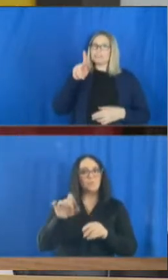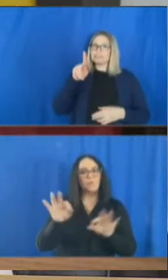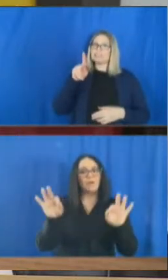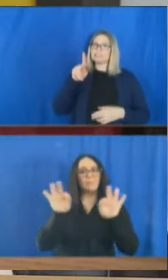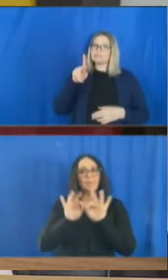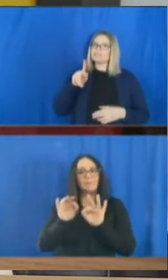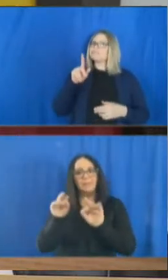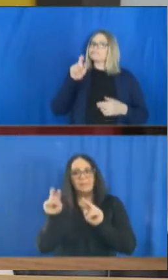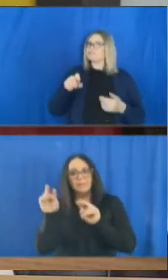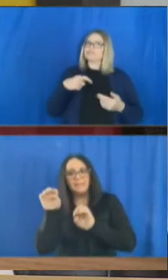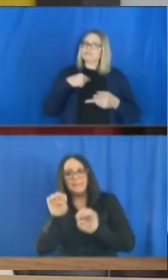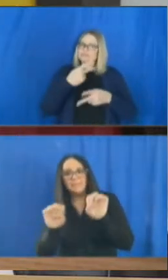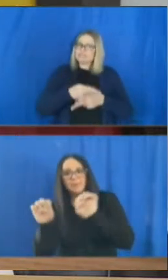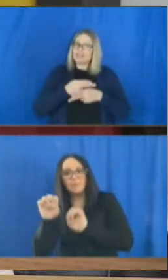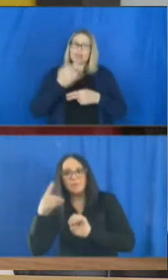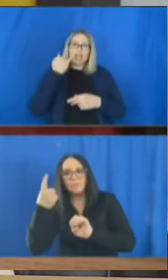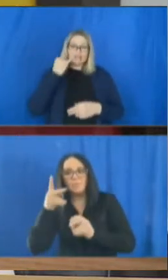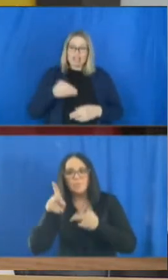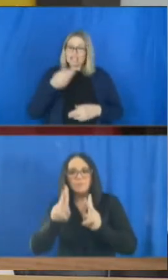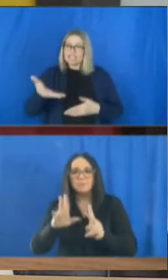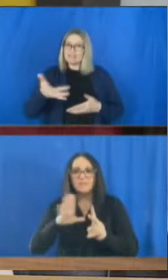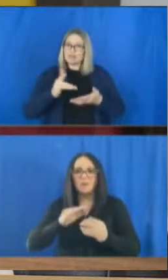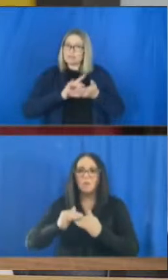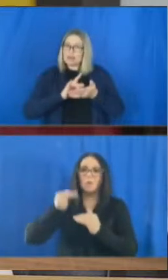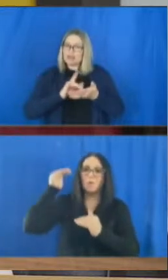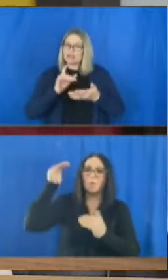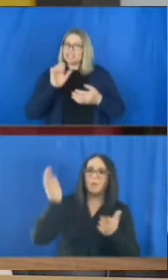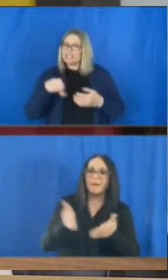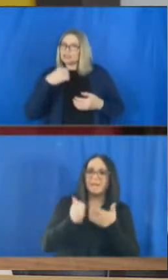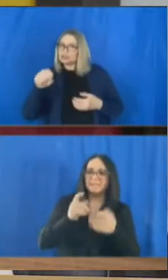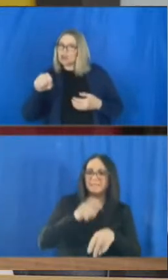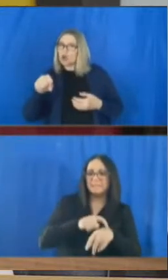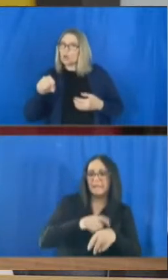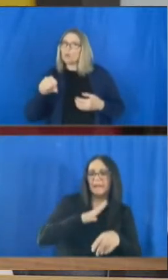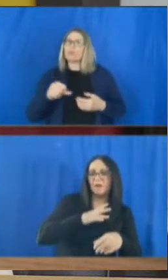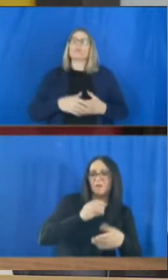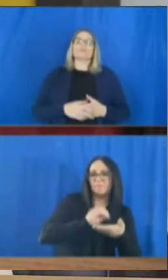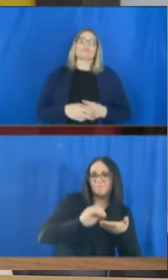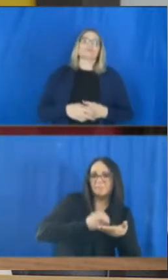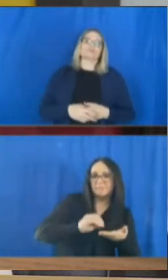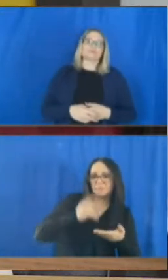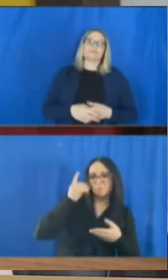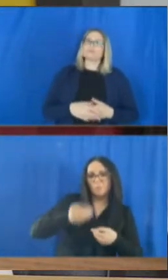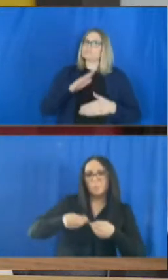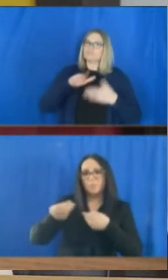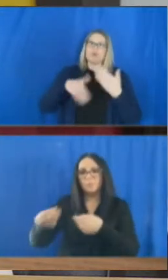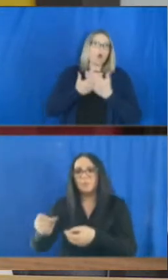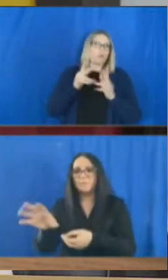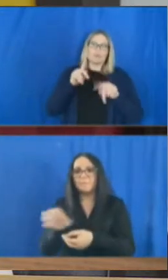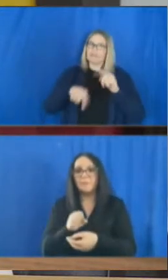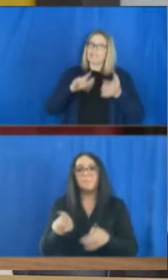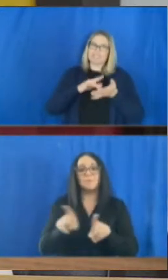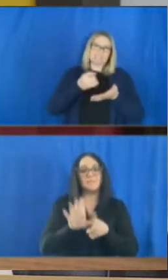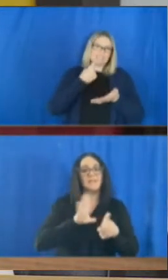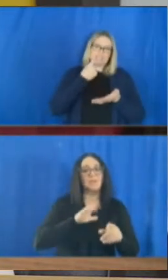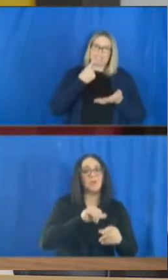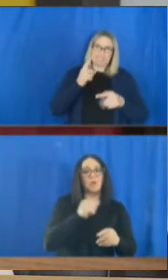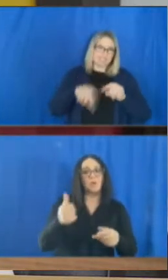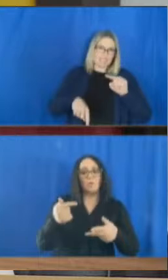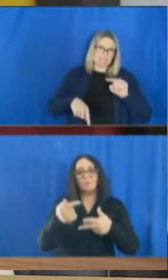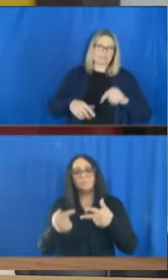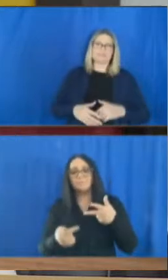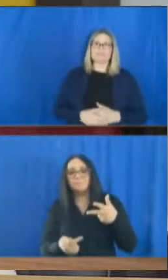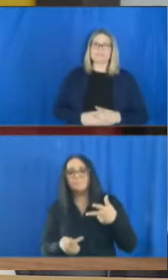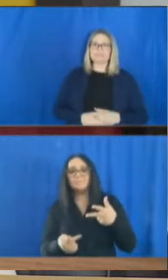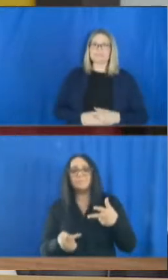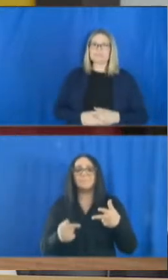be prescribed it. And again, until somebody's prescribed it, and if they've met all the criteria, they still could